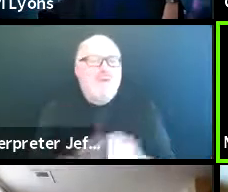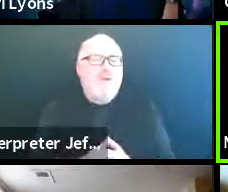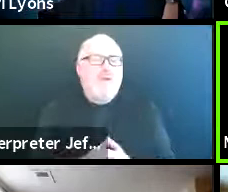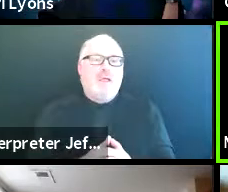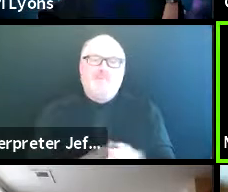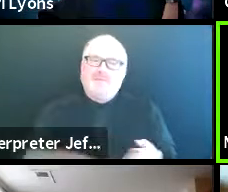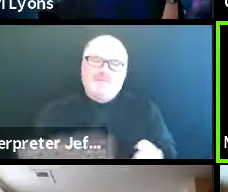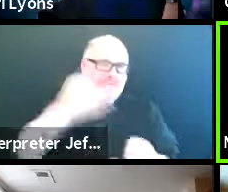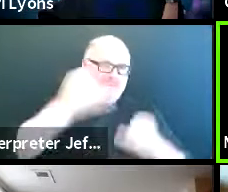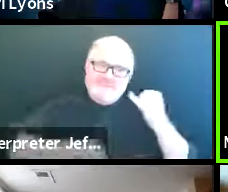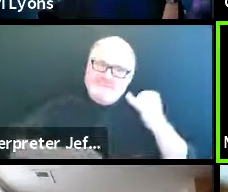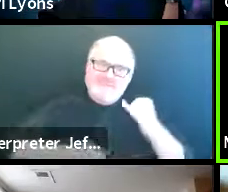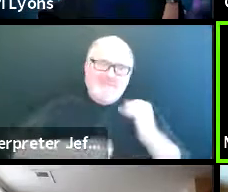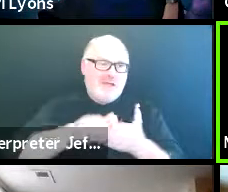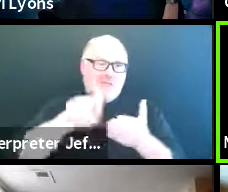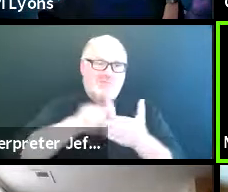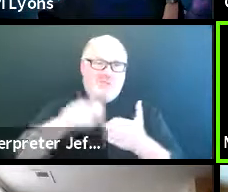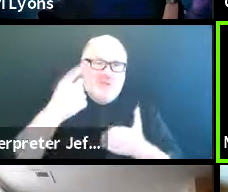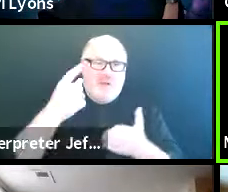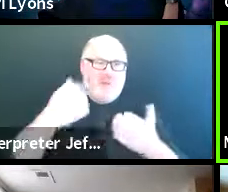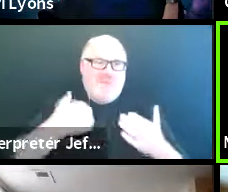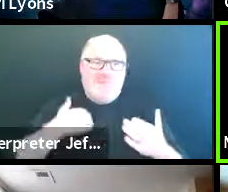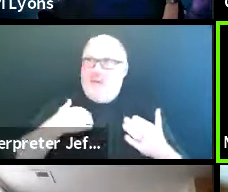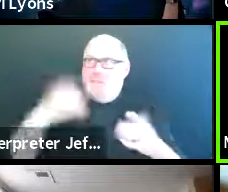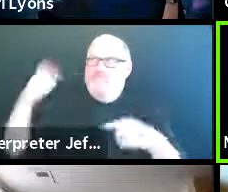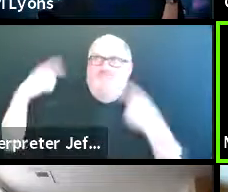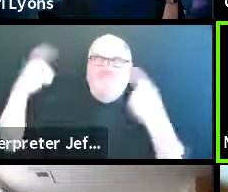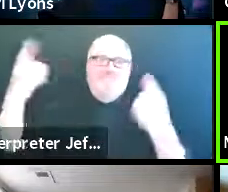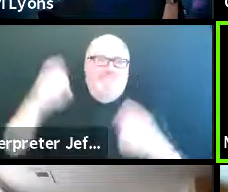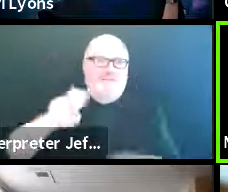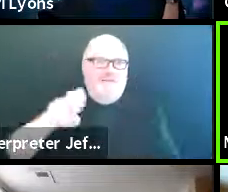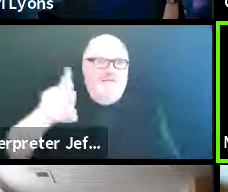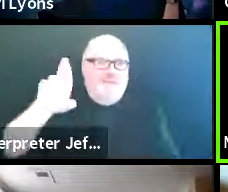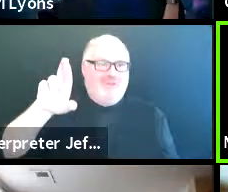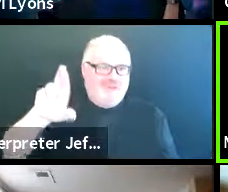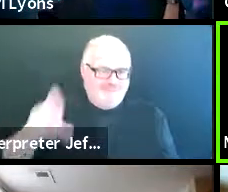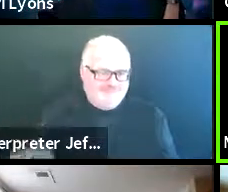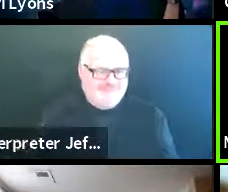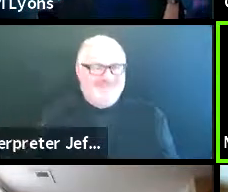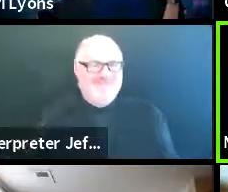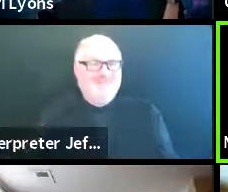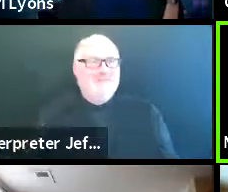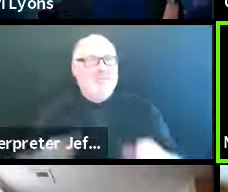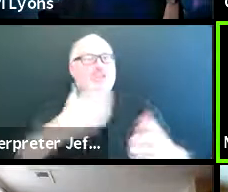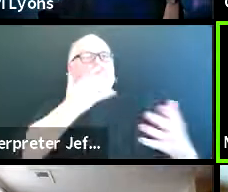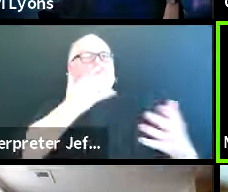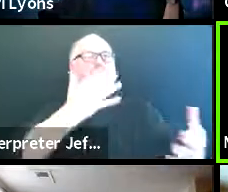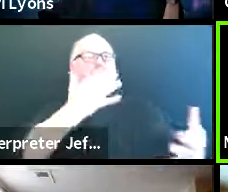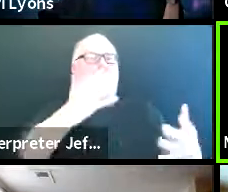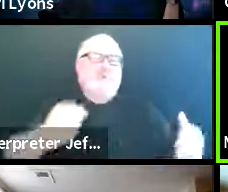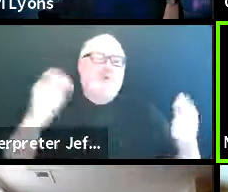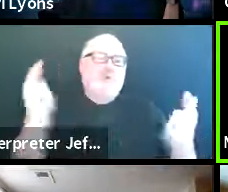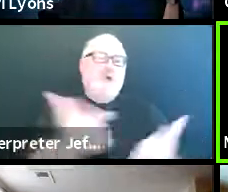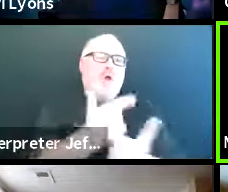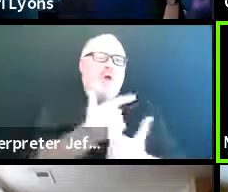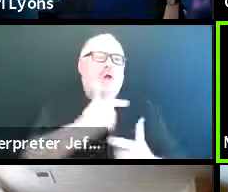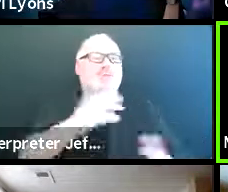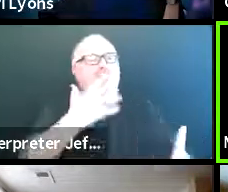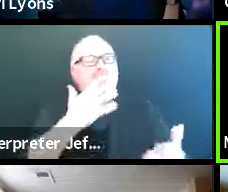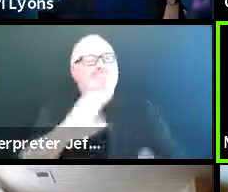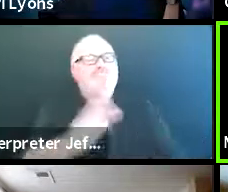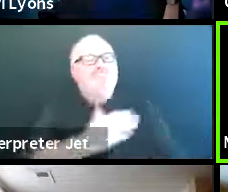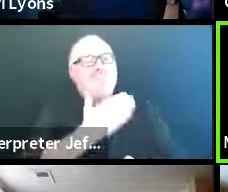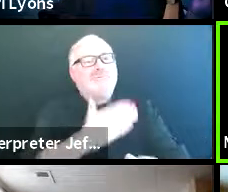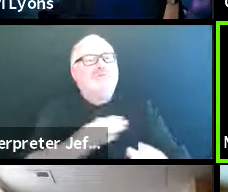final dissertation title we've ever had in one of these. So she could sing you a lullaby to lull you into